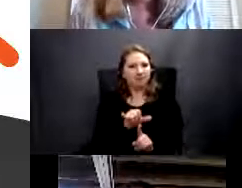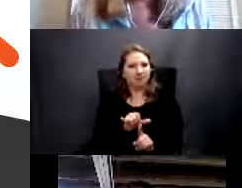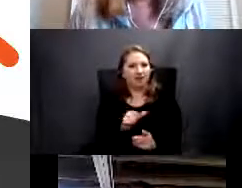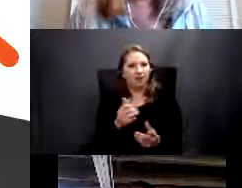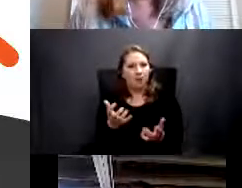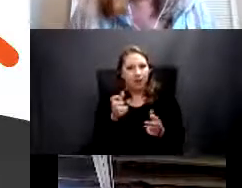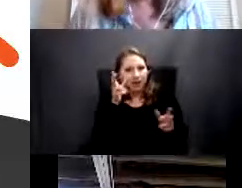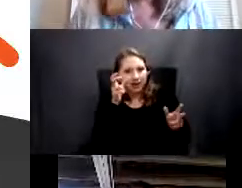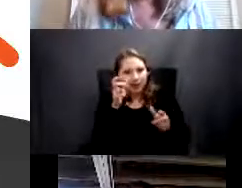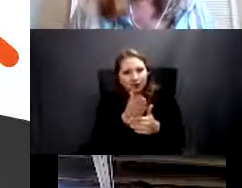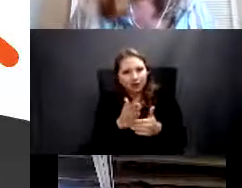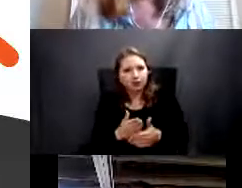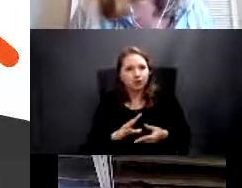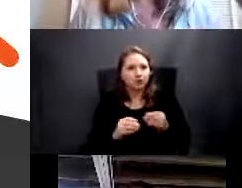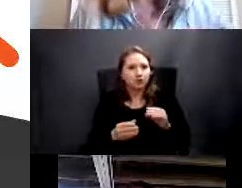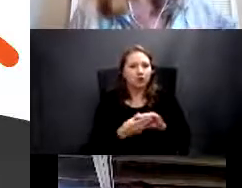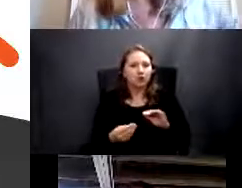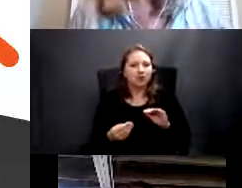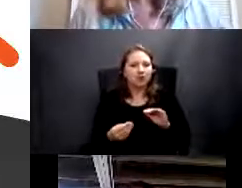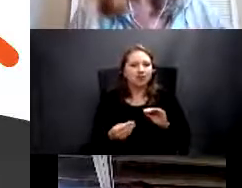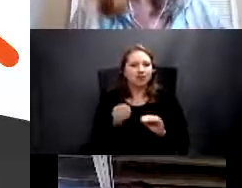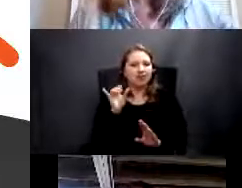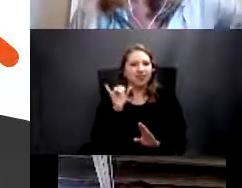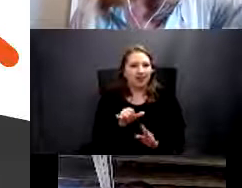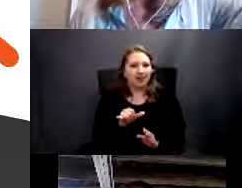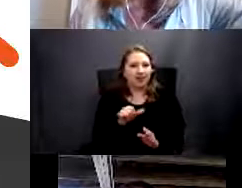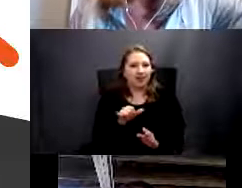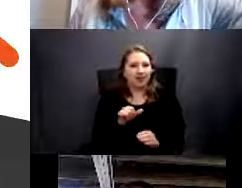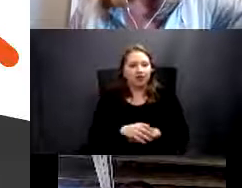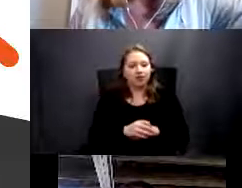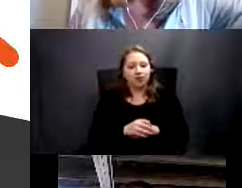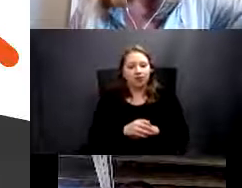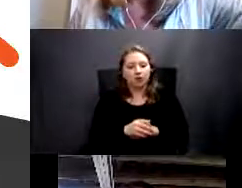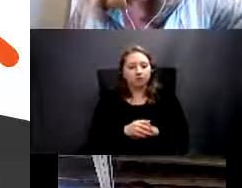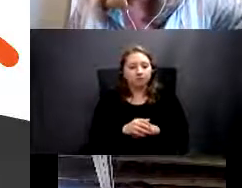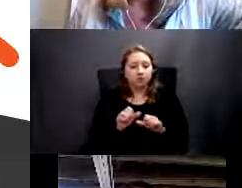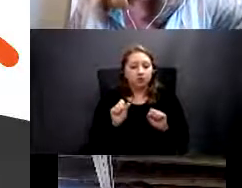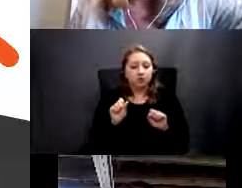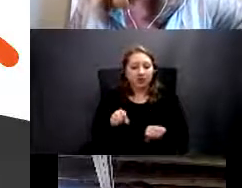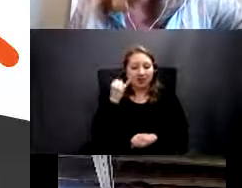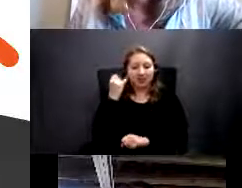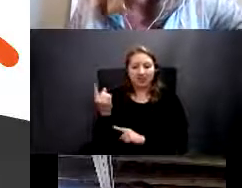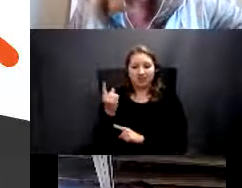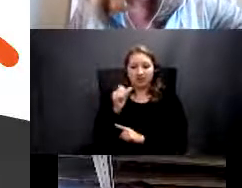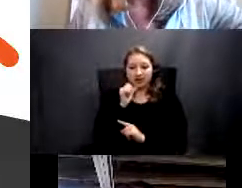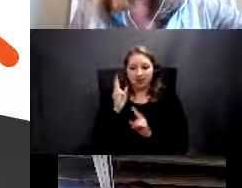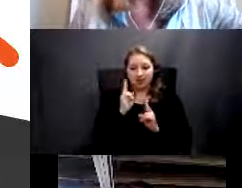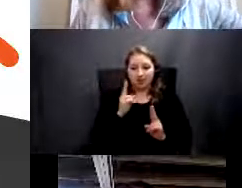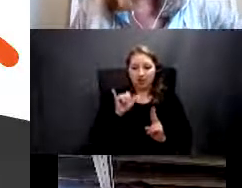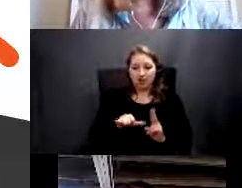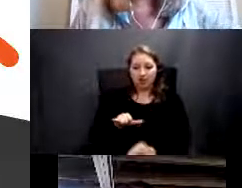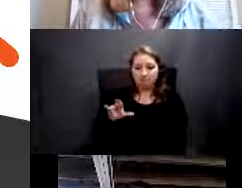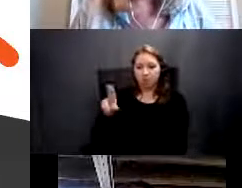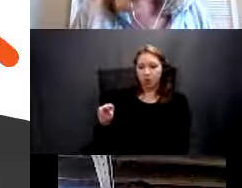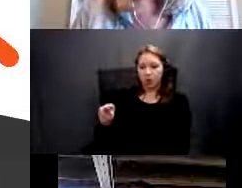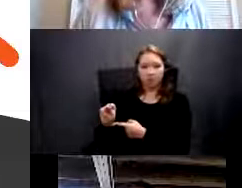hear stories. So the saying no to things that don't honor that is really, really